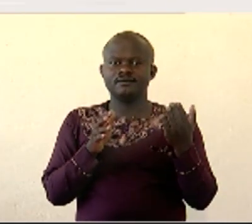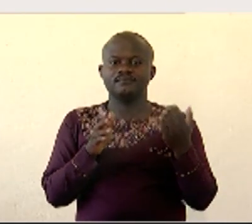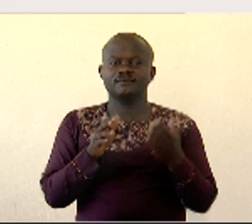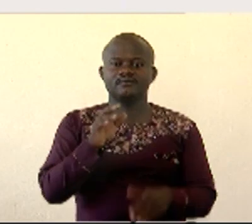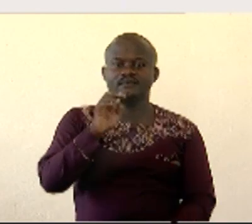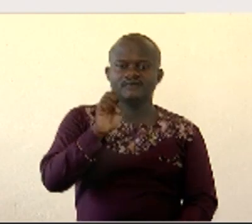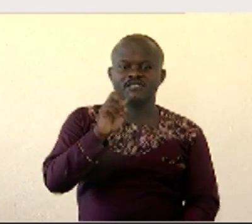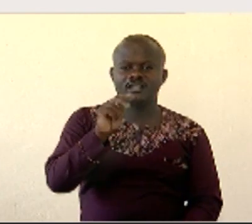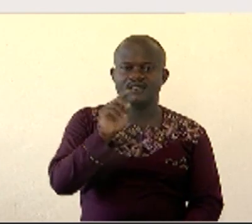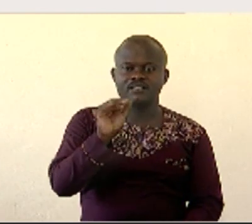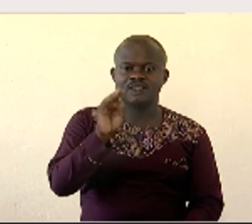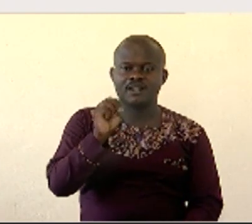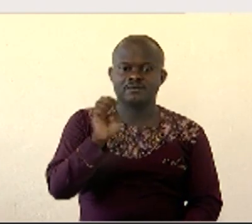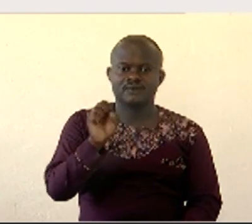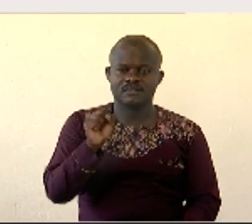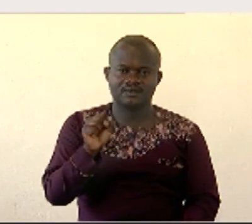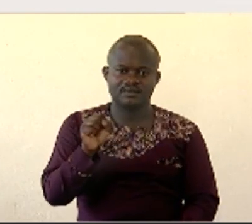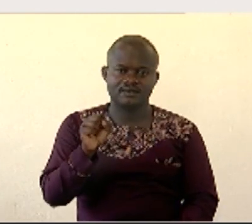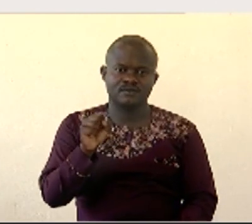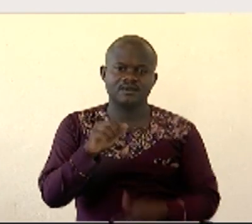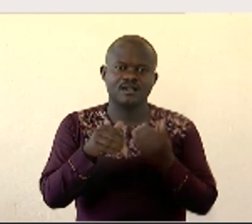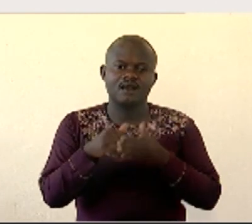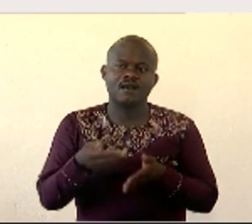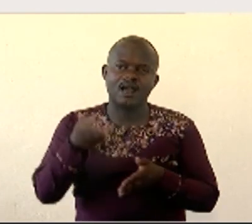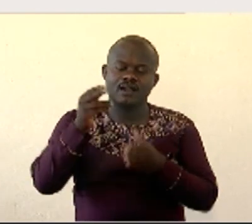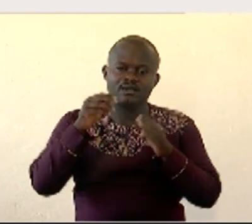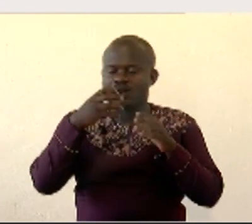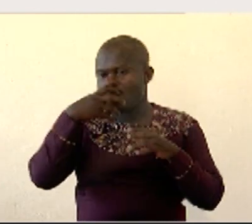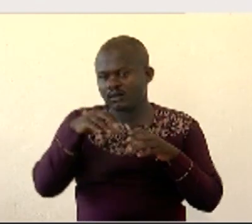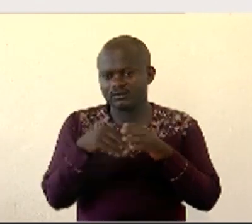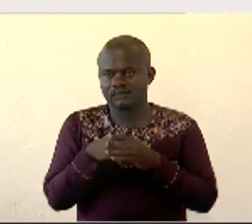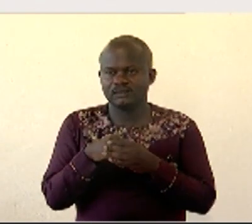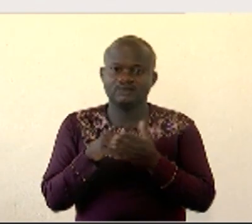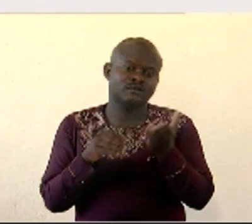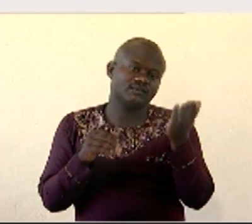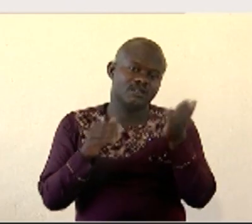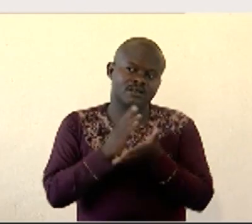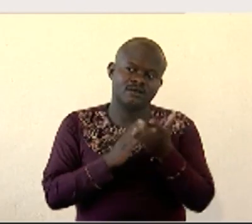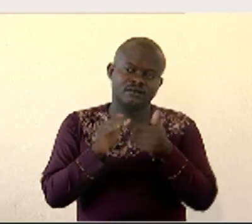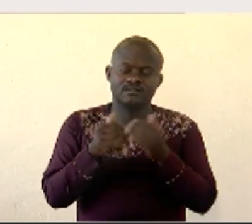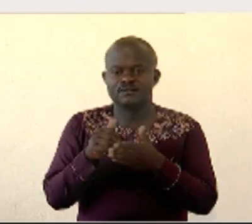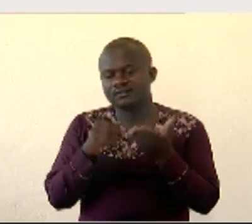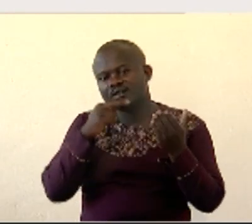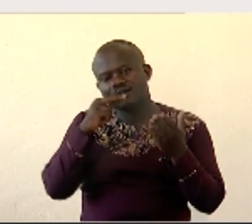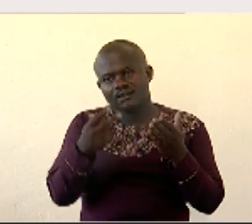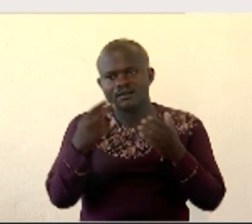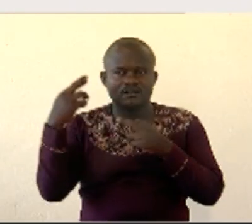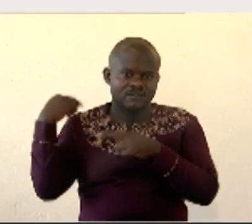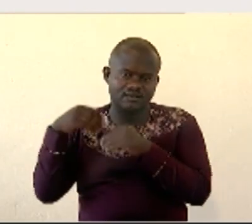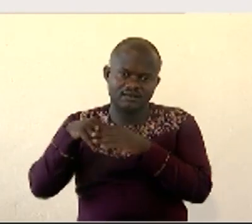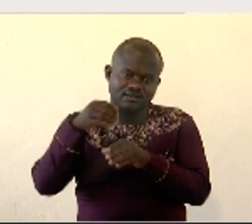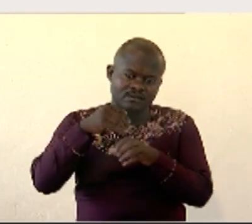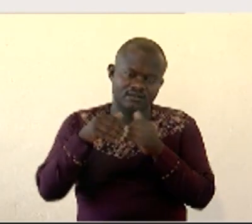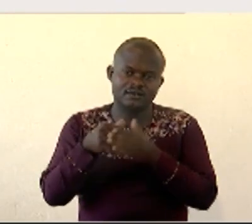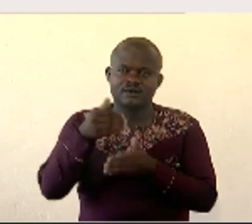enzymes are temperature. High temperature denatures enzymes because there are some of the enzymes that are responsible, that are involved in